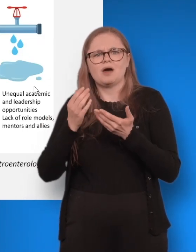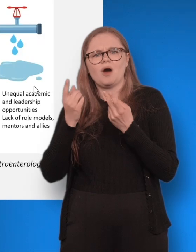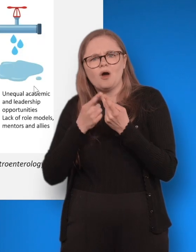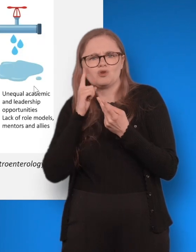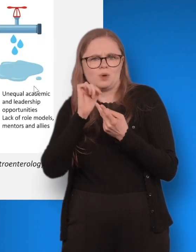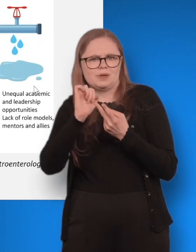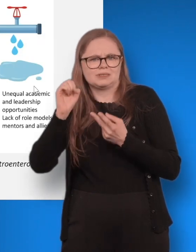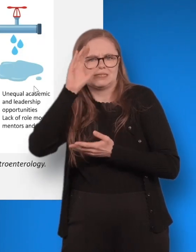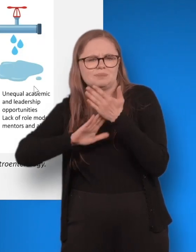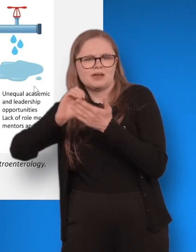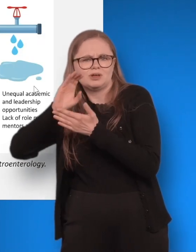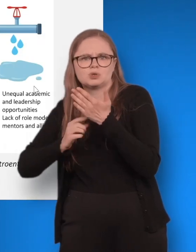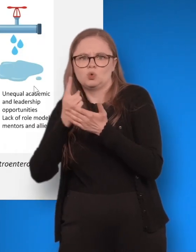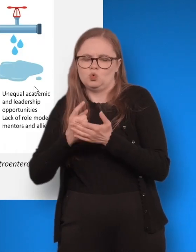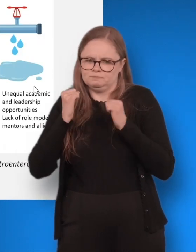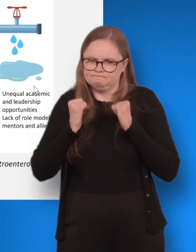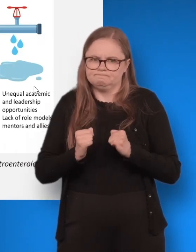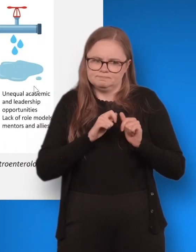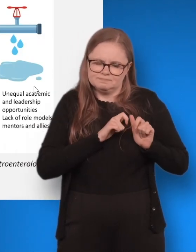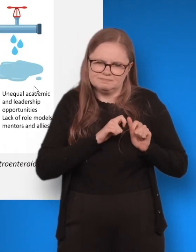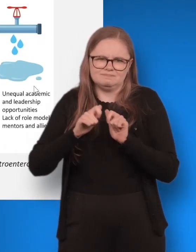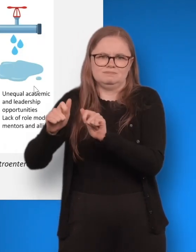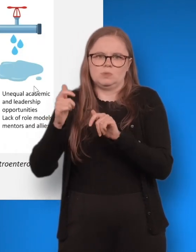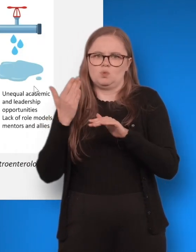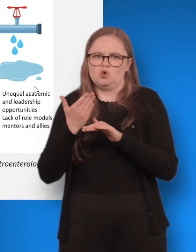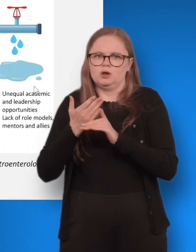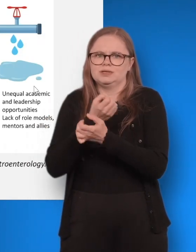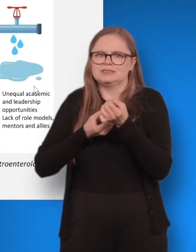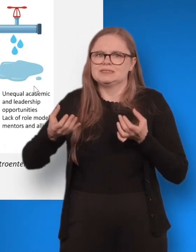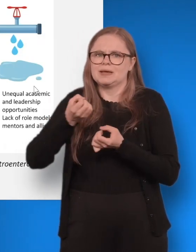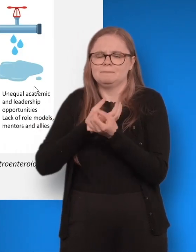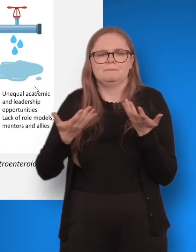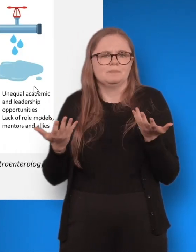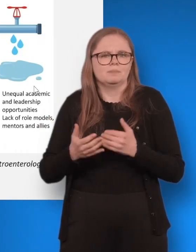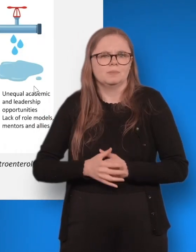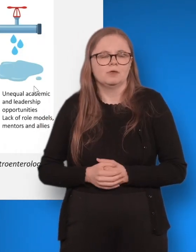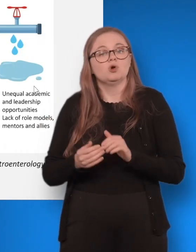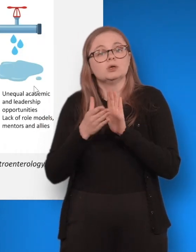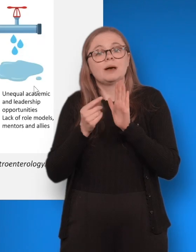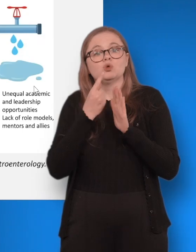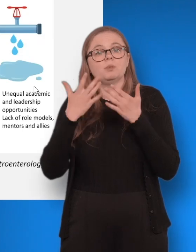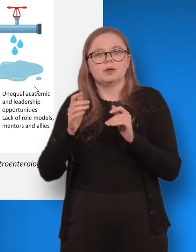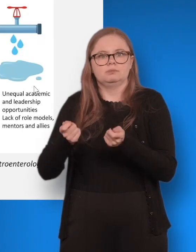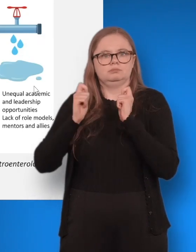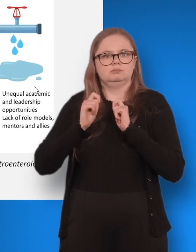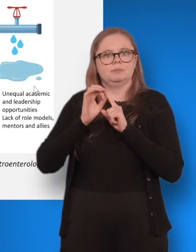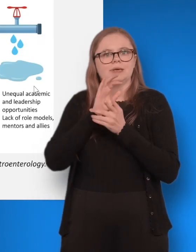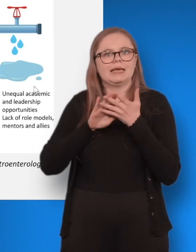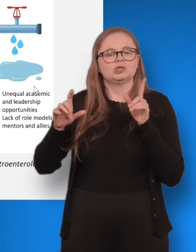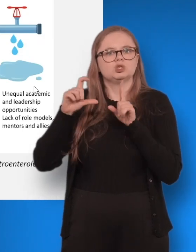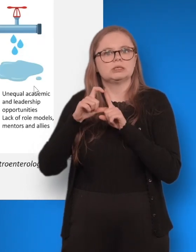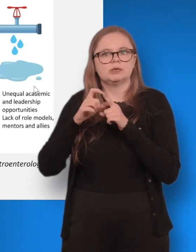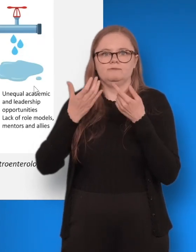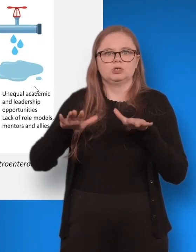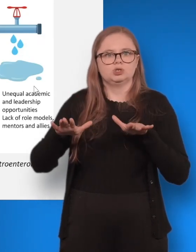women that are remaining in the pipeline, such as those who receive doctorates in